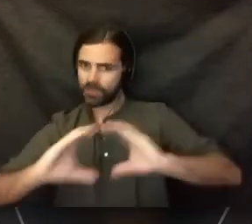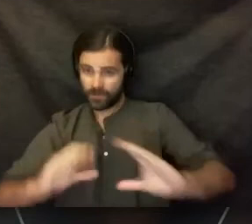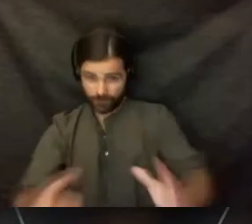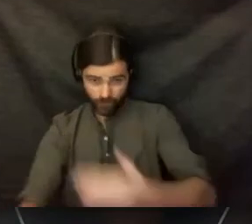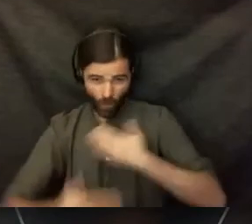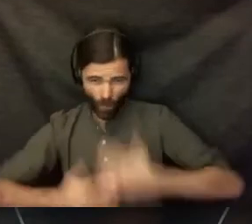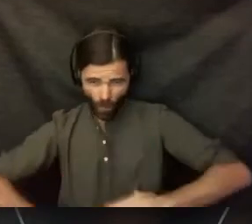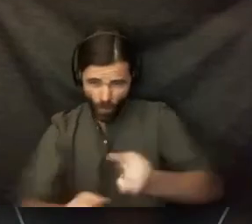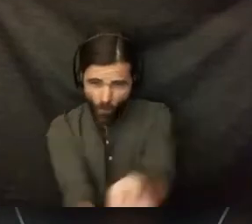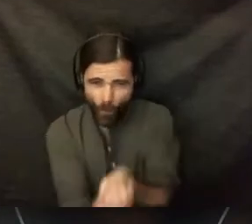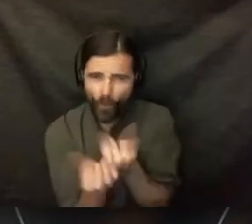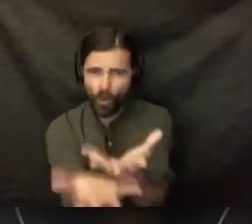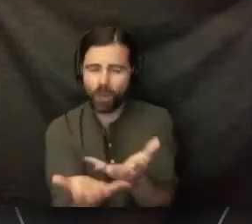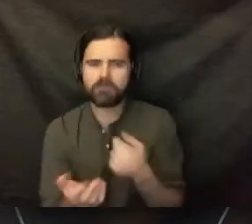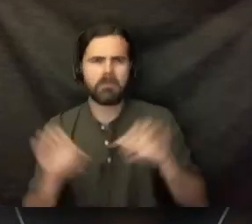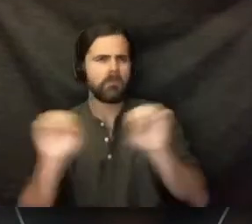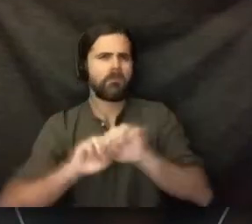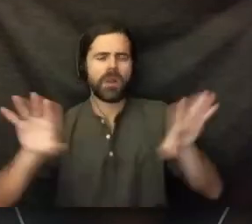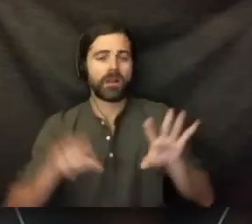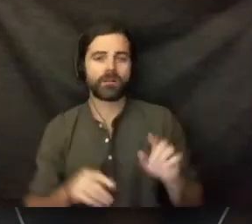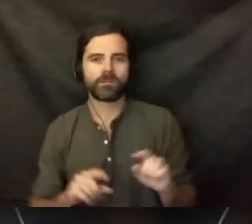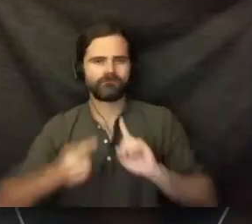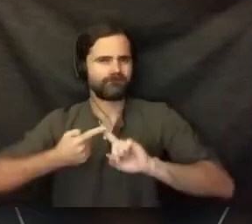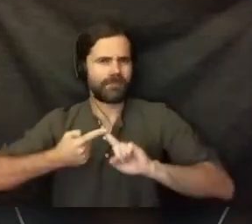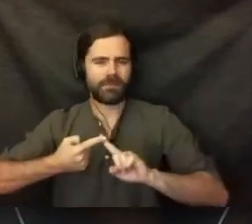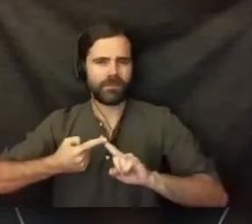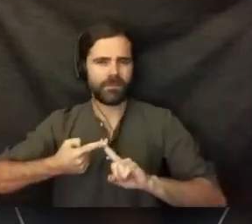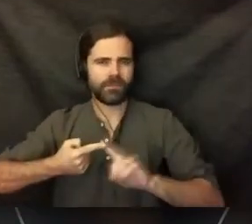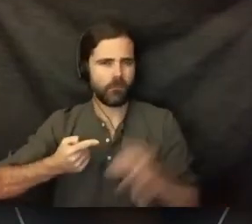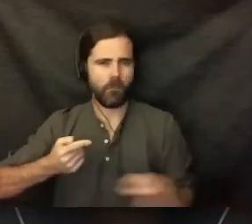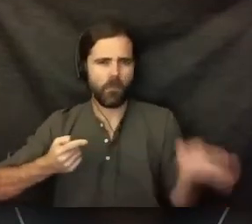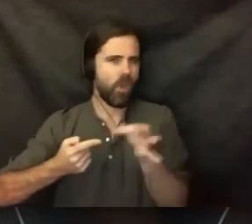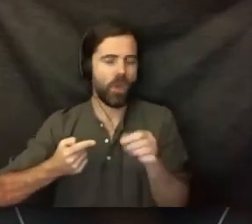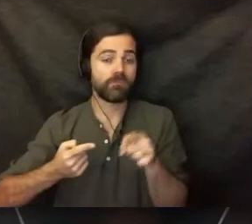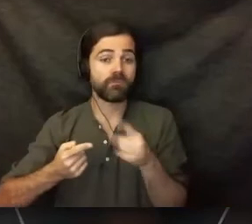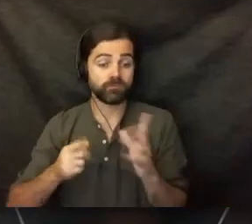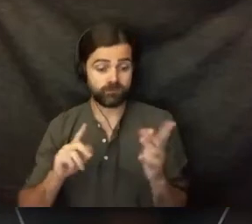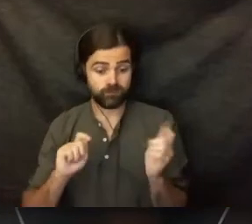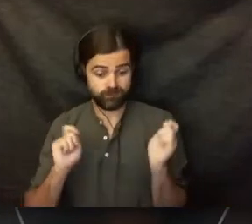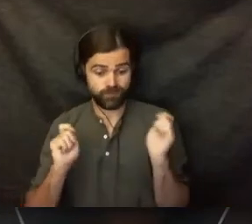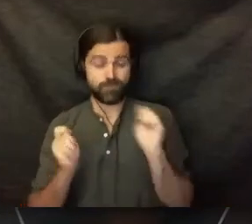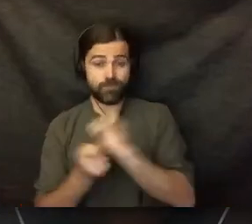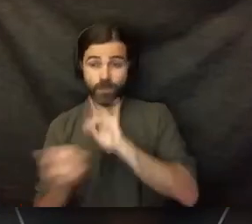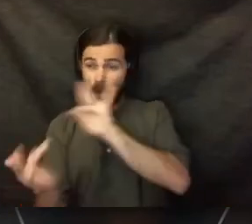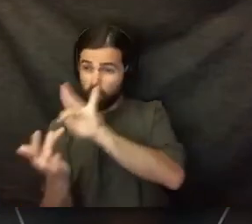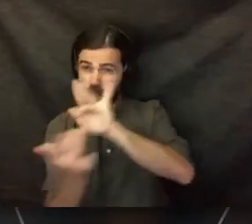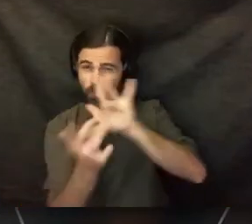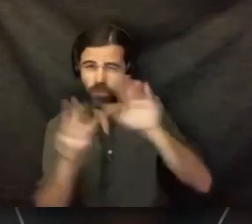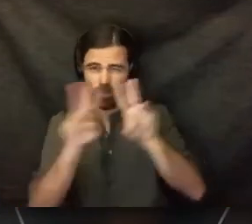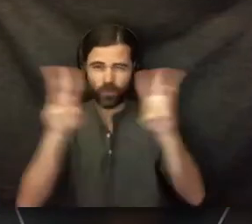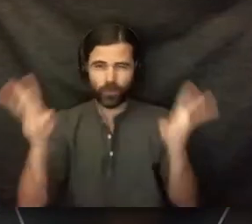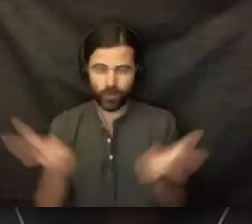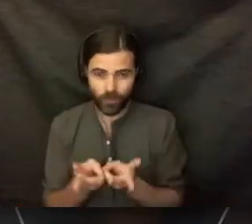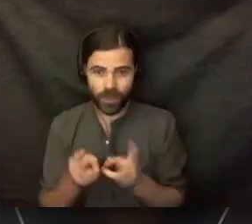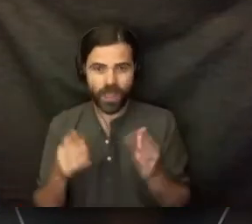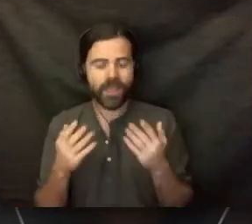becomes clear is we're at the fundamental point where I think we're about to transform our relationships to the world. And this is just the beginning,